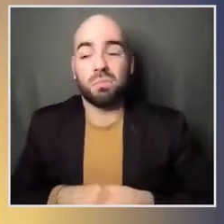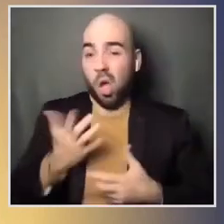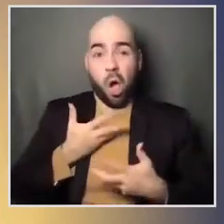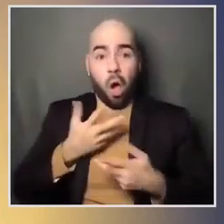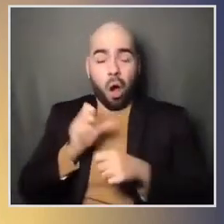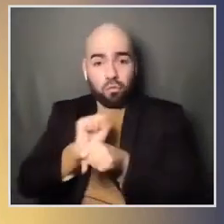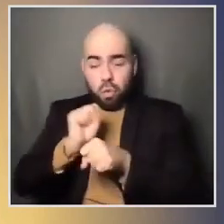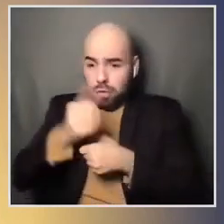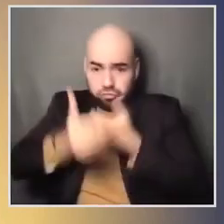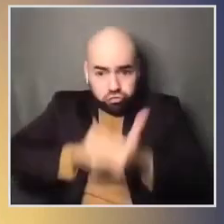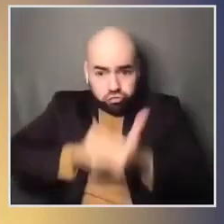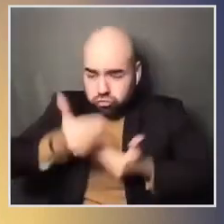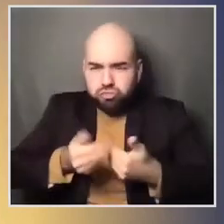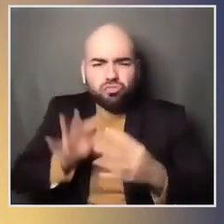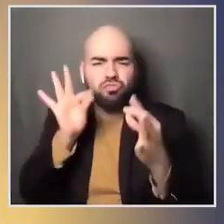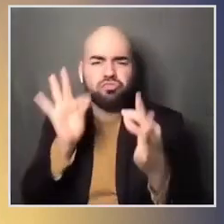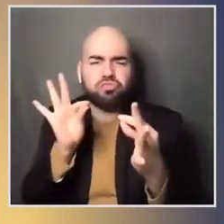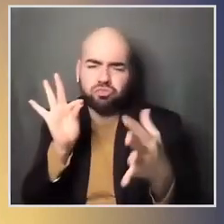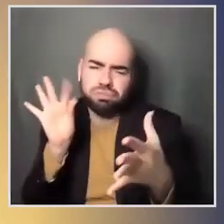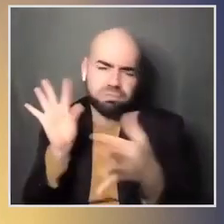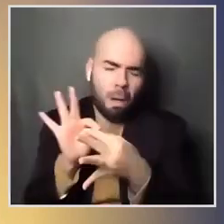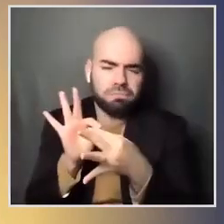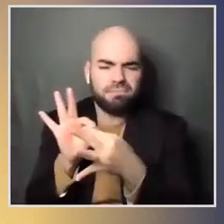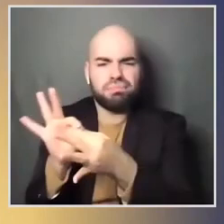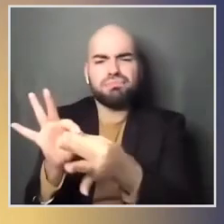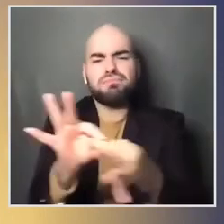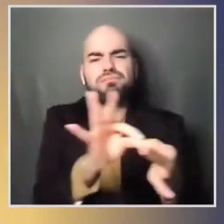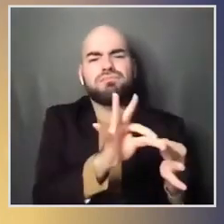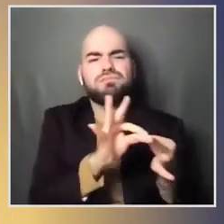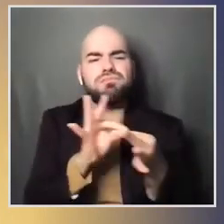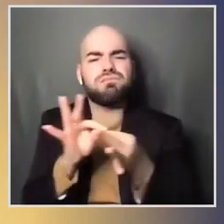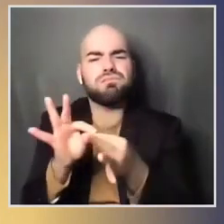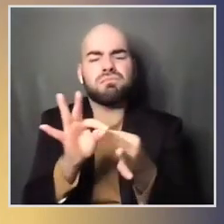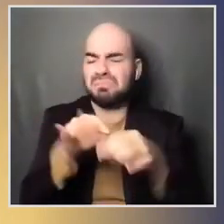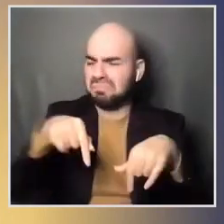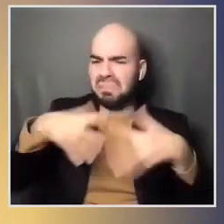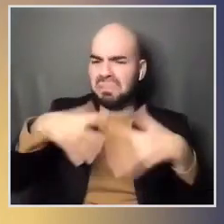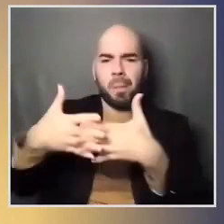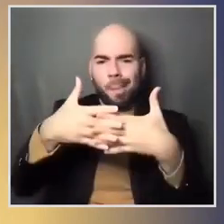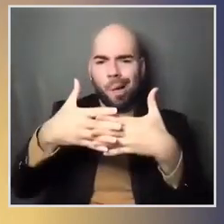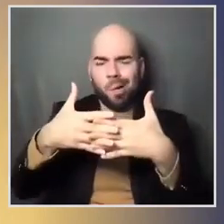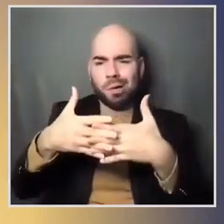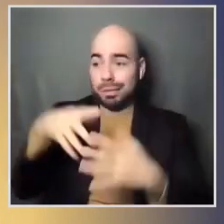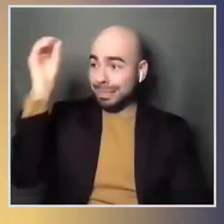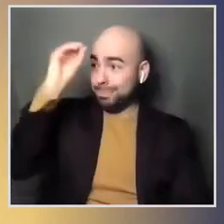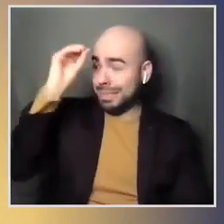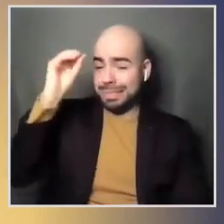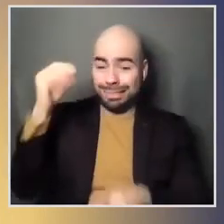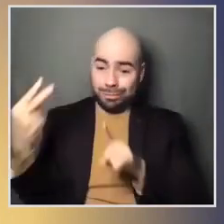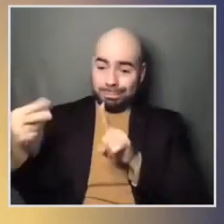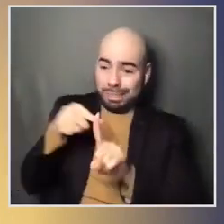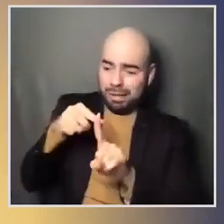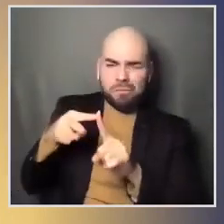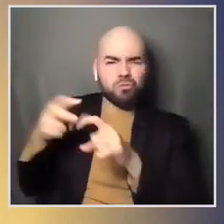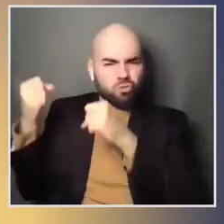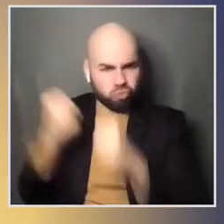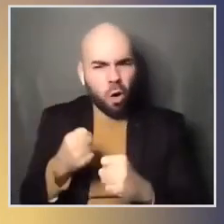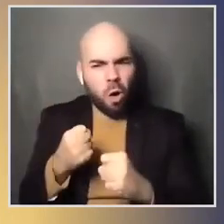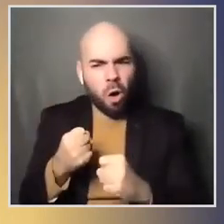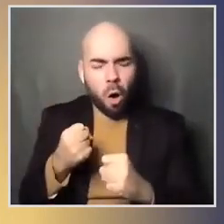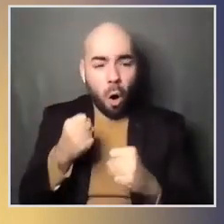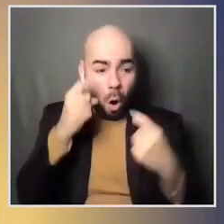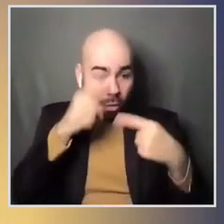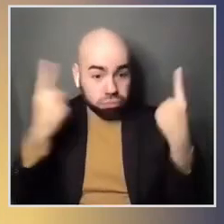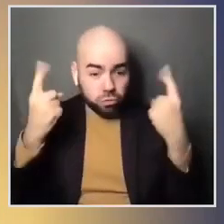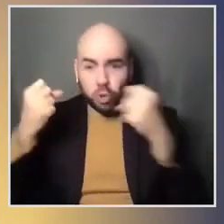keeps moving on. In America, we hold strong views. We have strong disagreements, and that's okay.